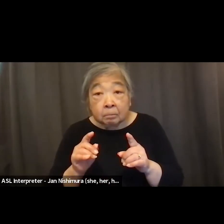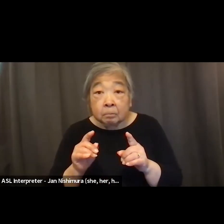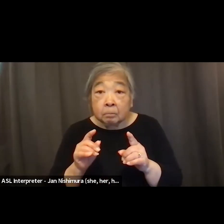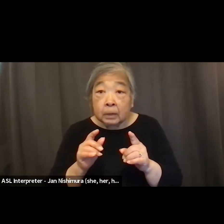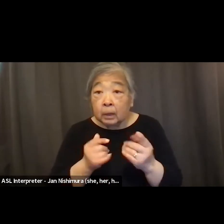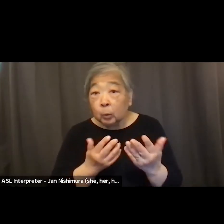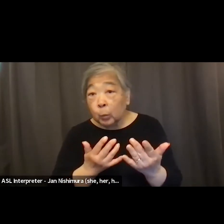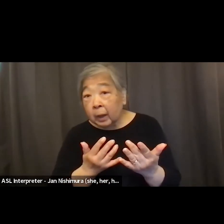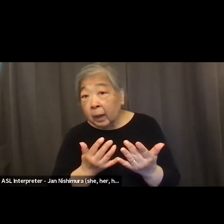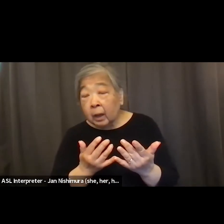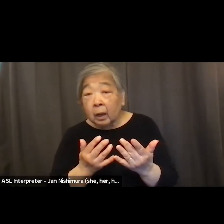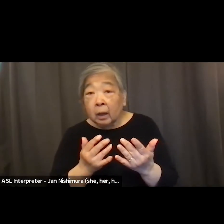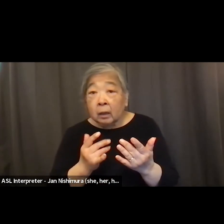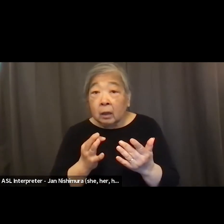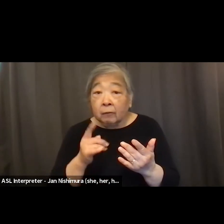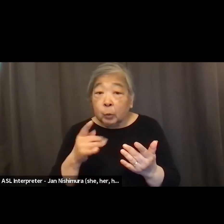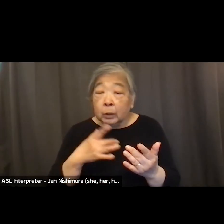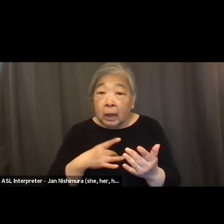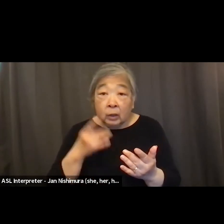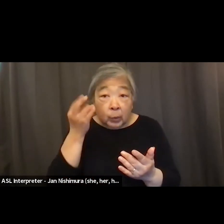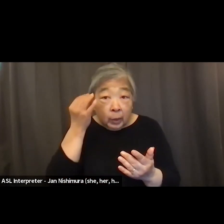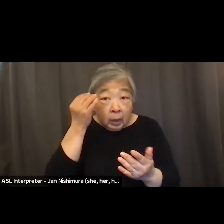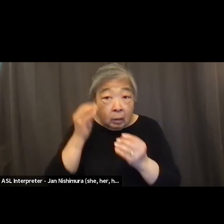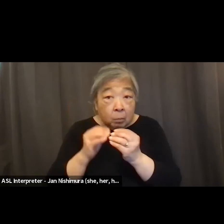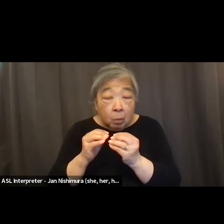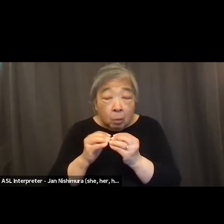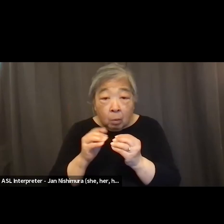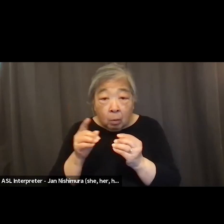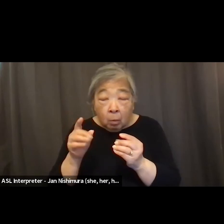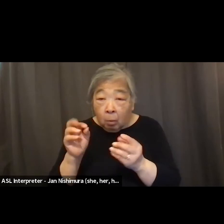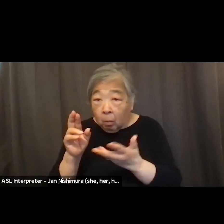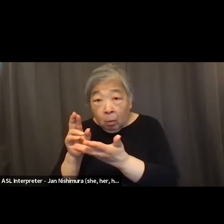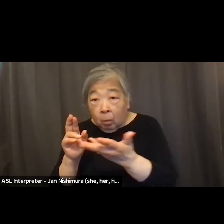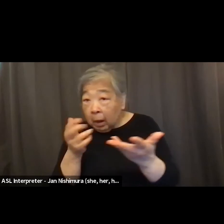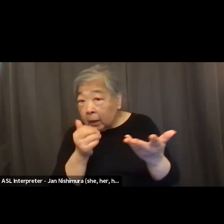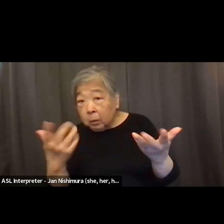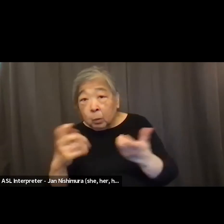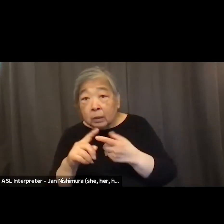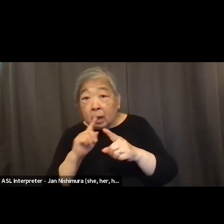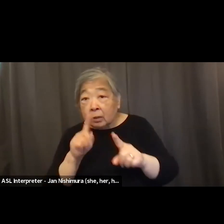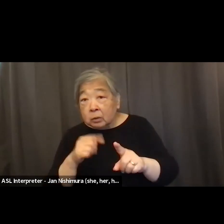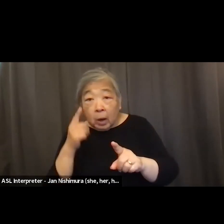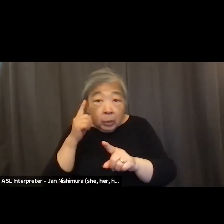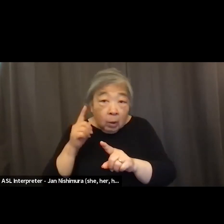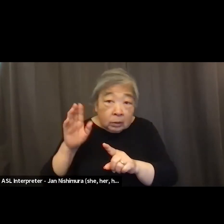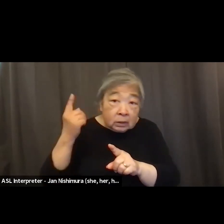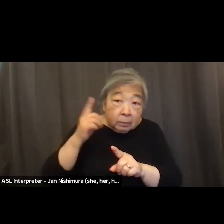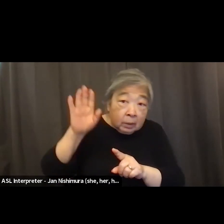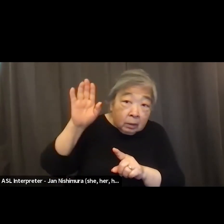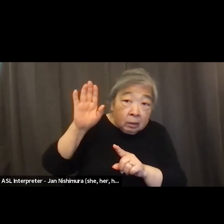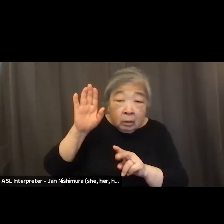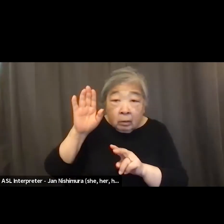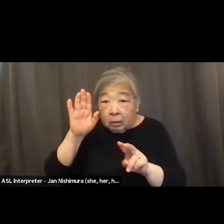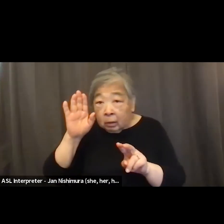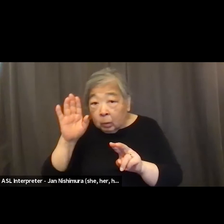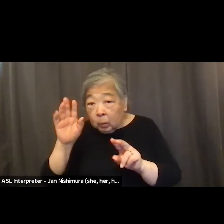guys want to think about it more. If you at any point, would anybody like to speak? I thought I saw somebody unmuting.